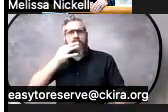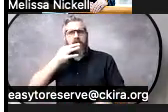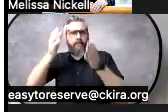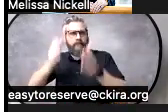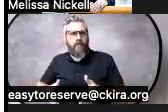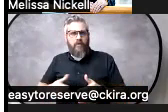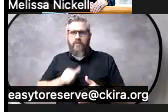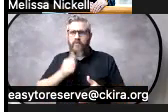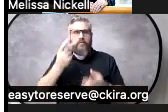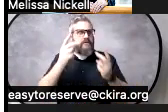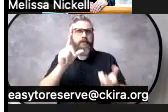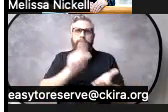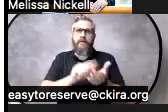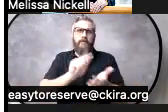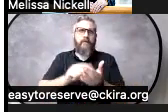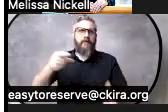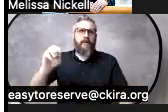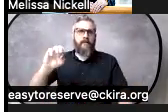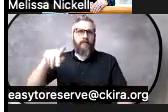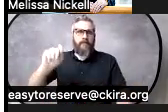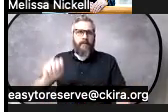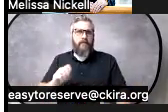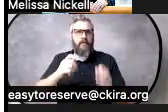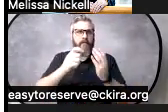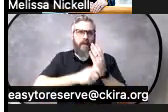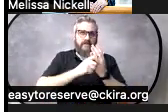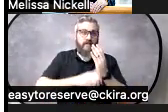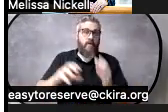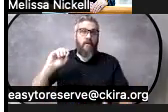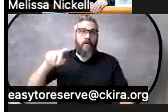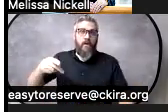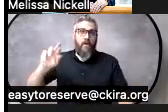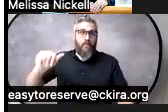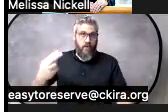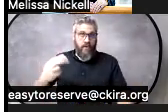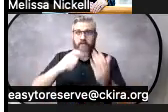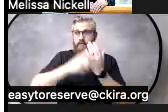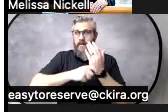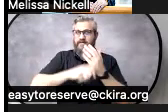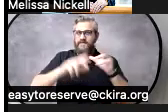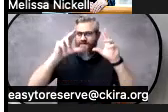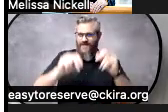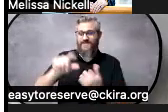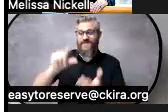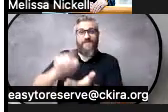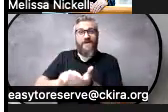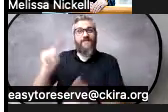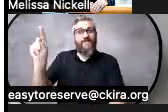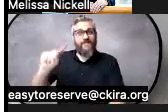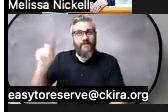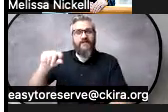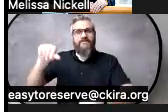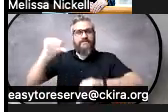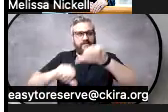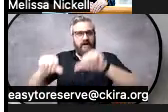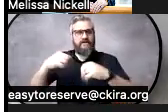articles in People magazine, nor will you see them in Oprah magazine. Instead, they are going to be published in science, health, and medical